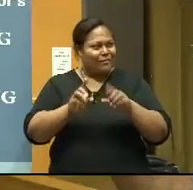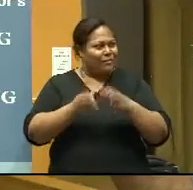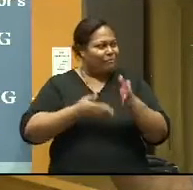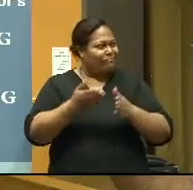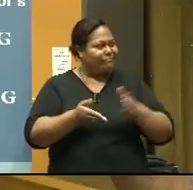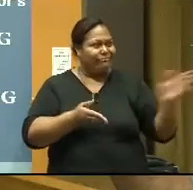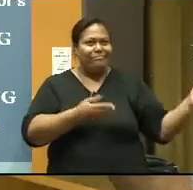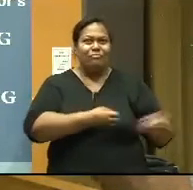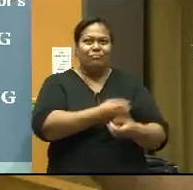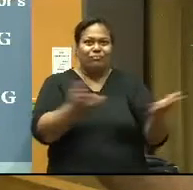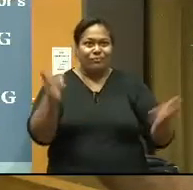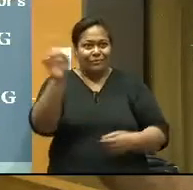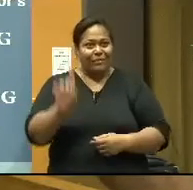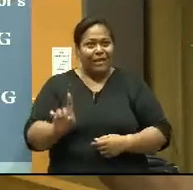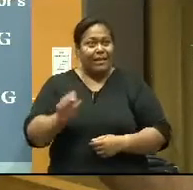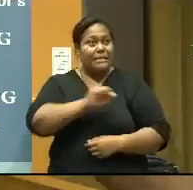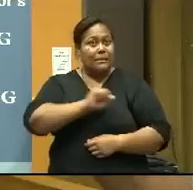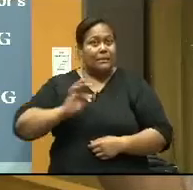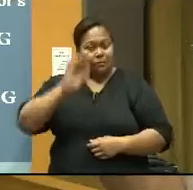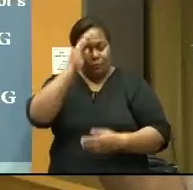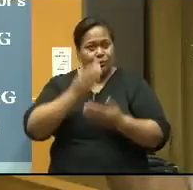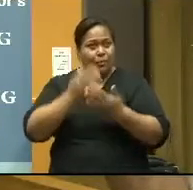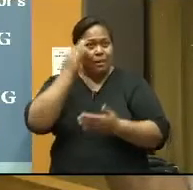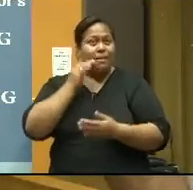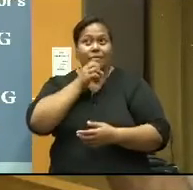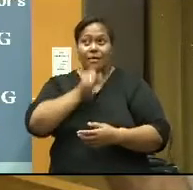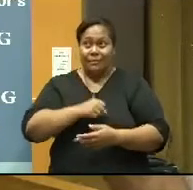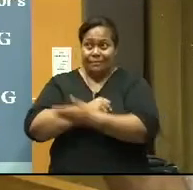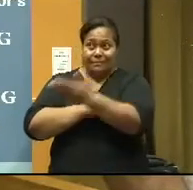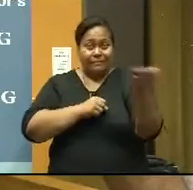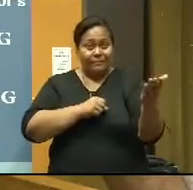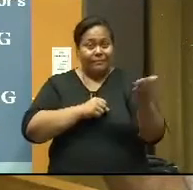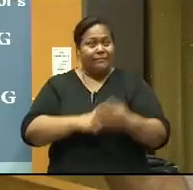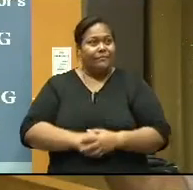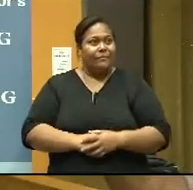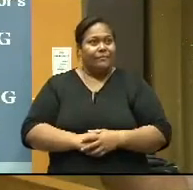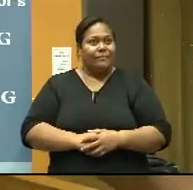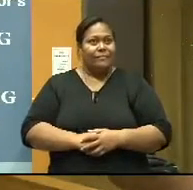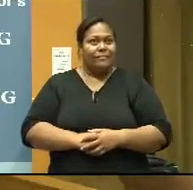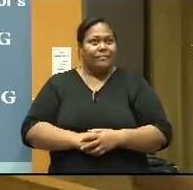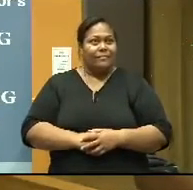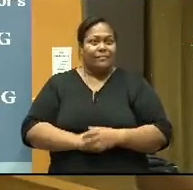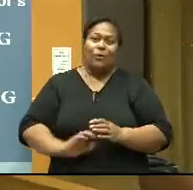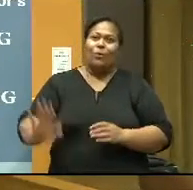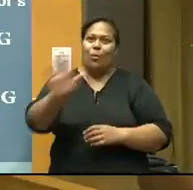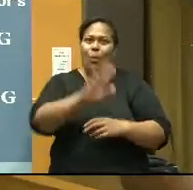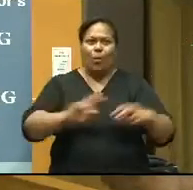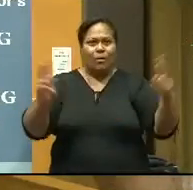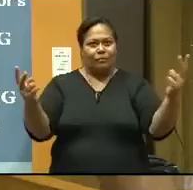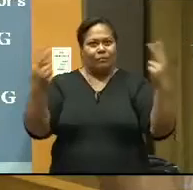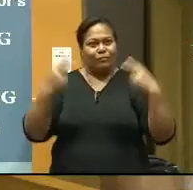today, staff, students, ladies and gentlemen, and of course, everybody who is